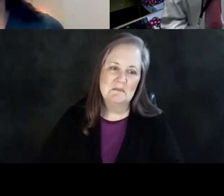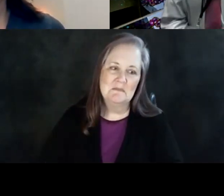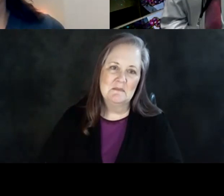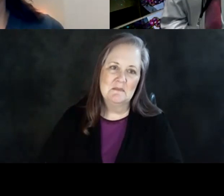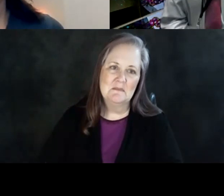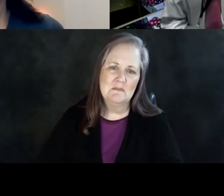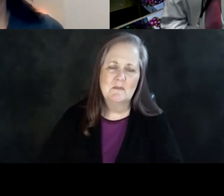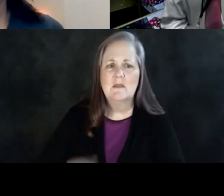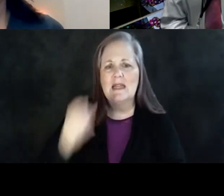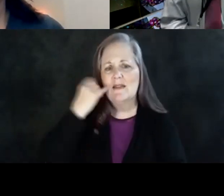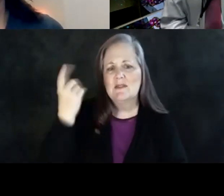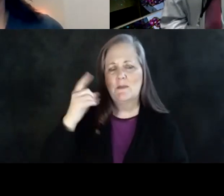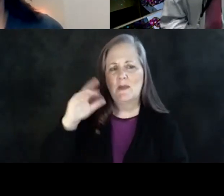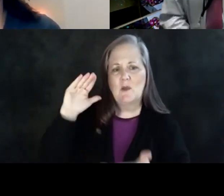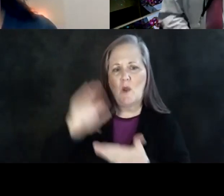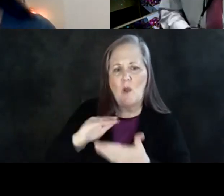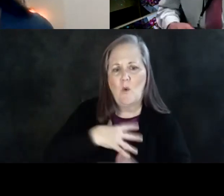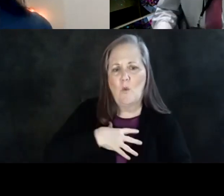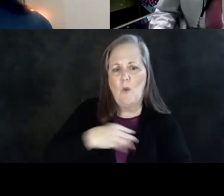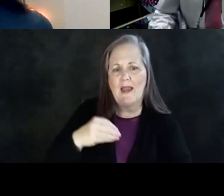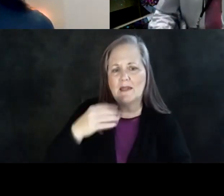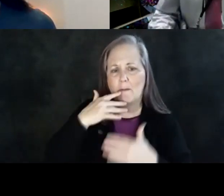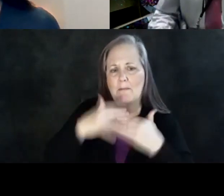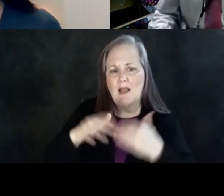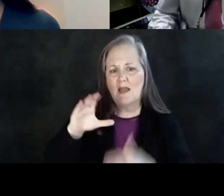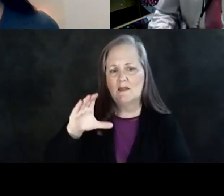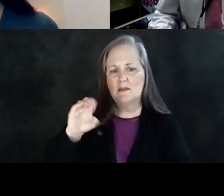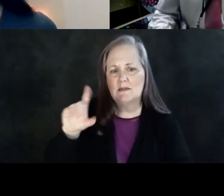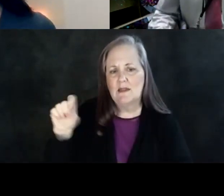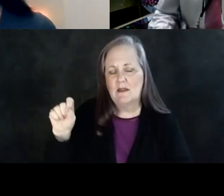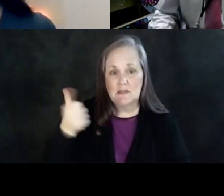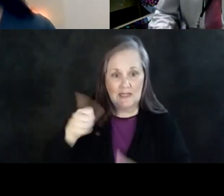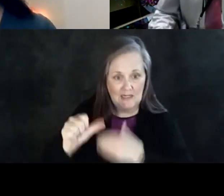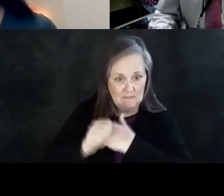If someone has low white blood cells, are there any risks in getting the vaccine?